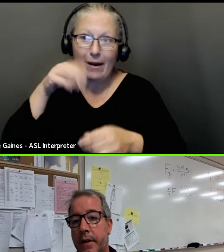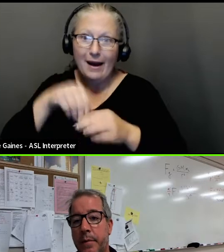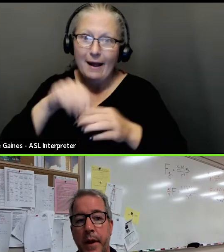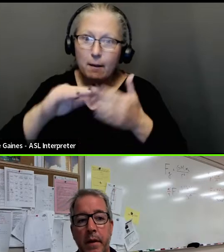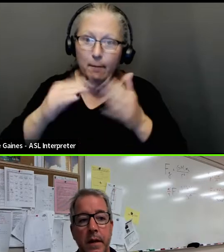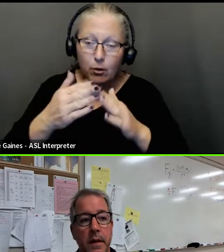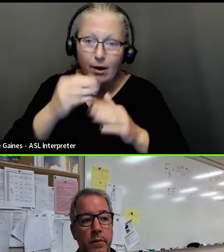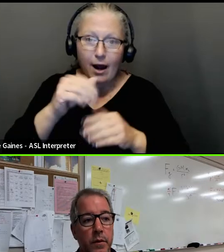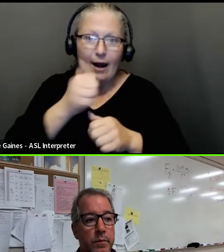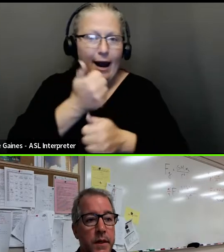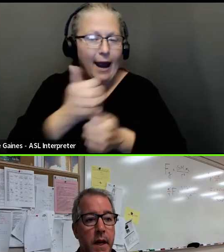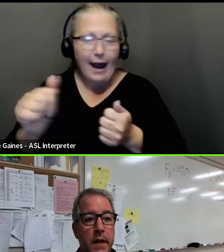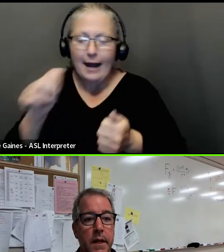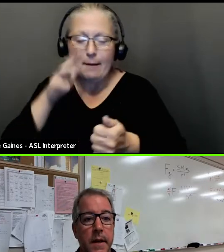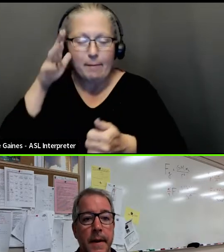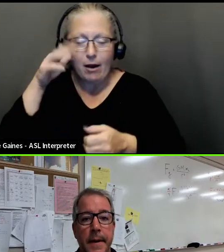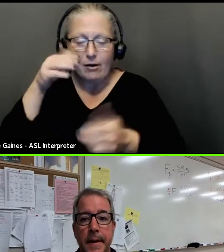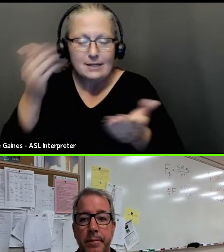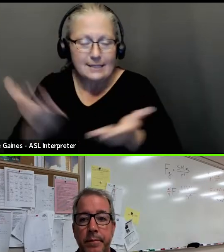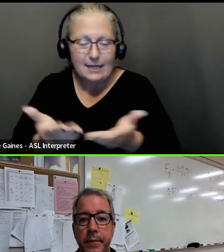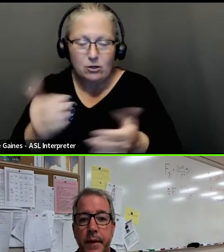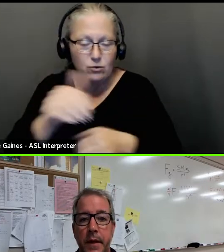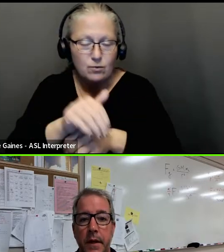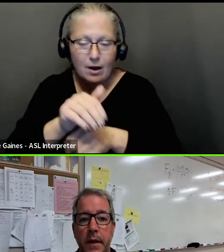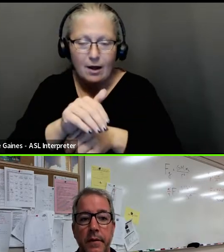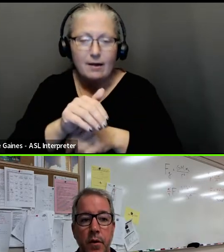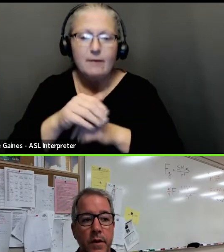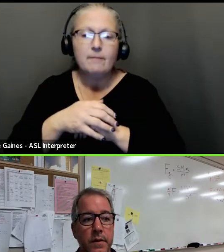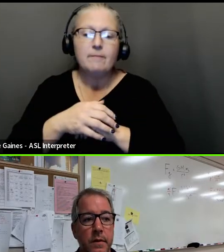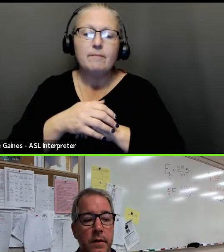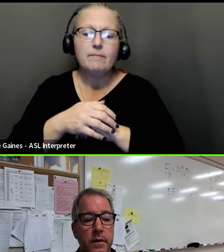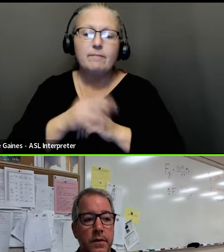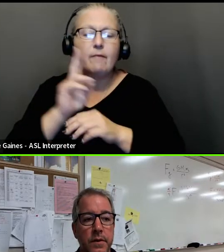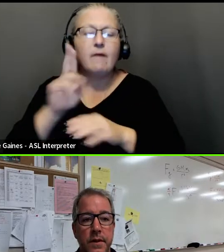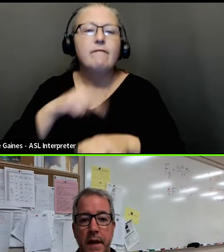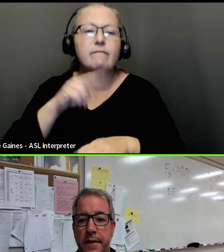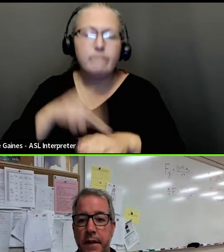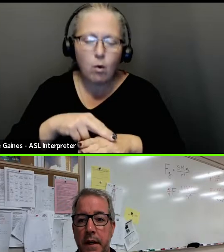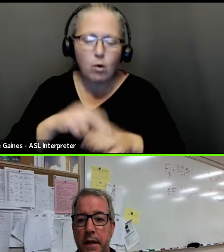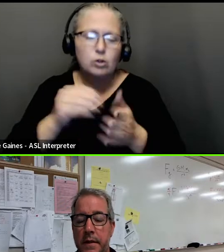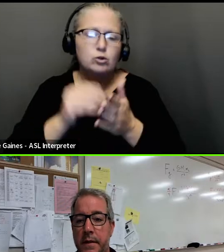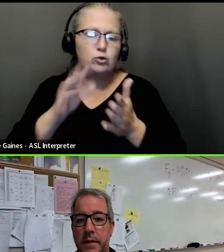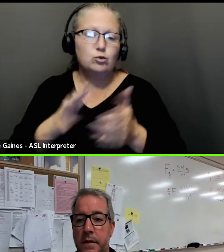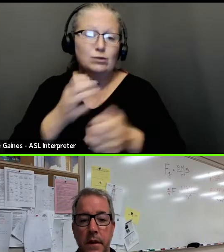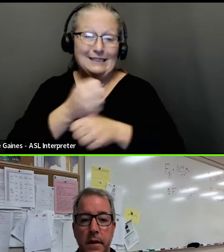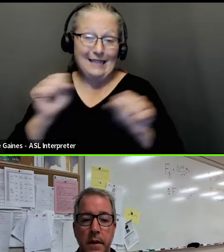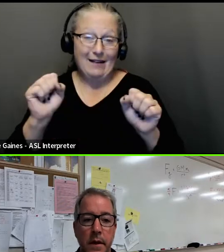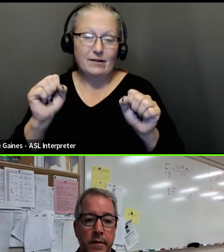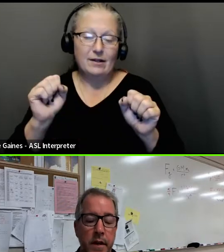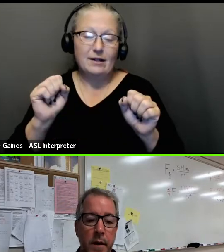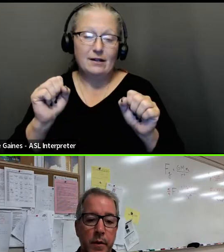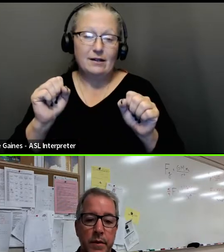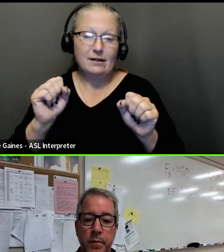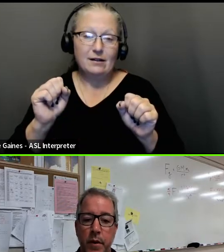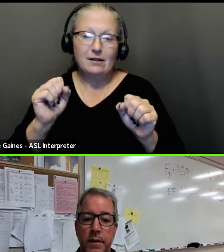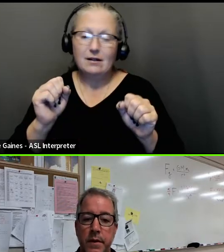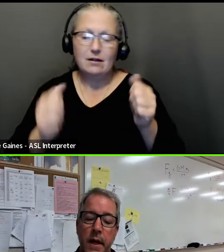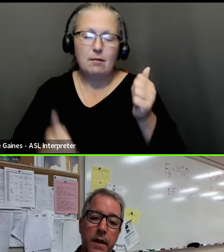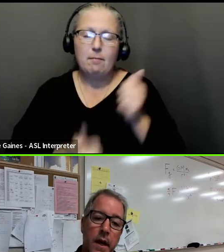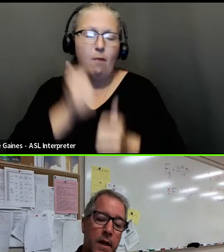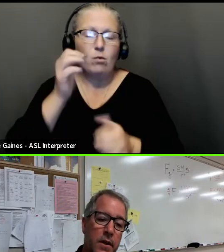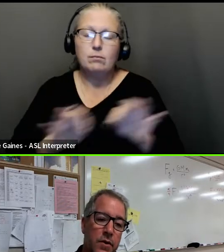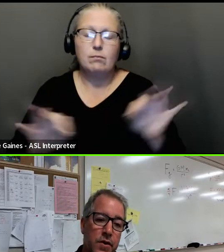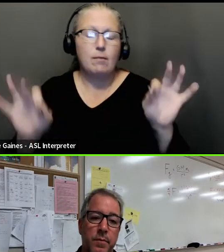as every other parent in the room tonight, of course, student safety is of the utmost